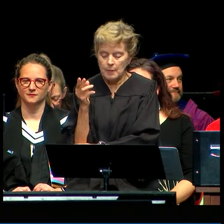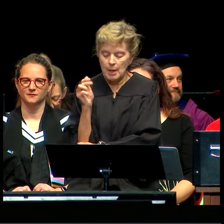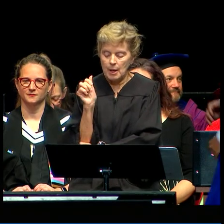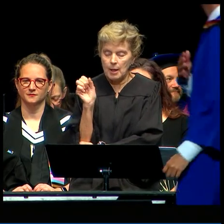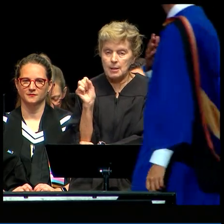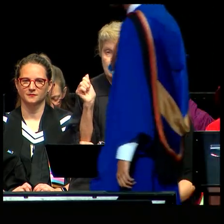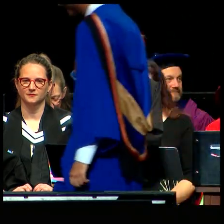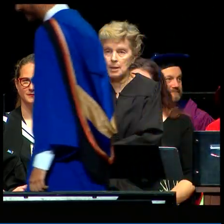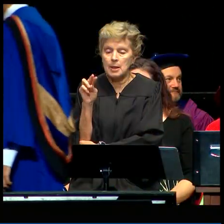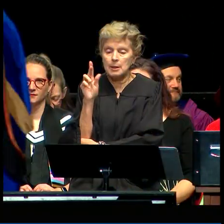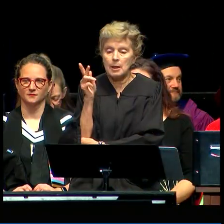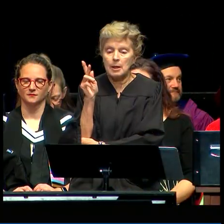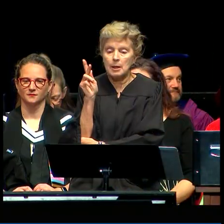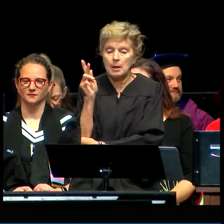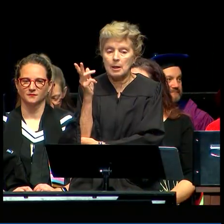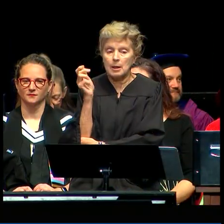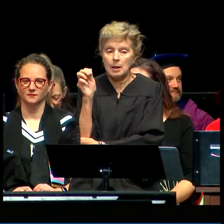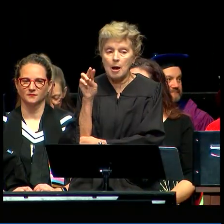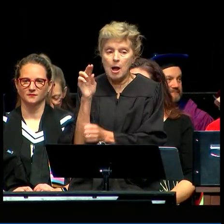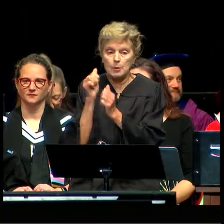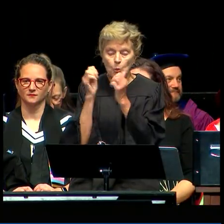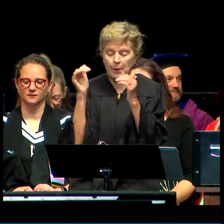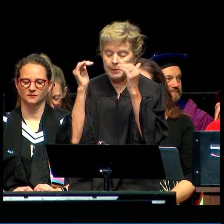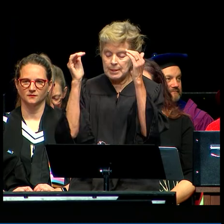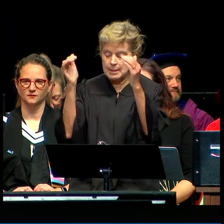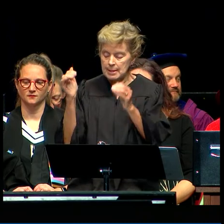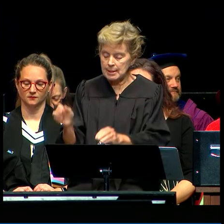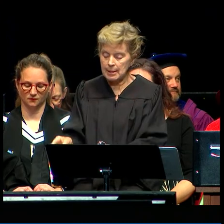Hassan Khan, with distinction.